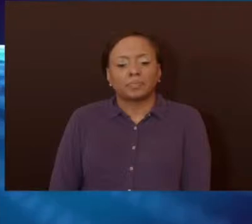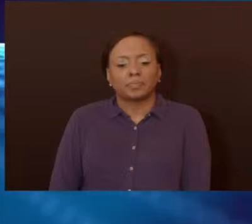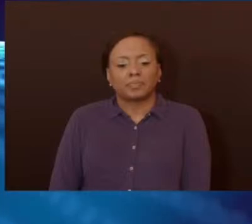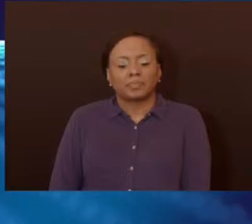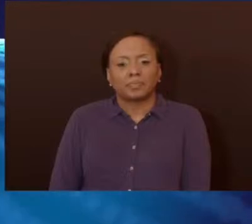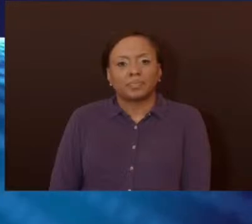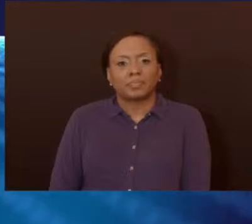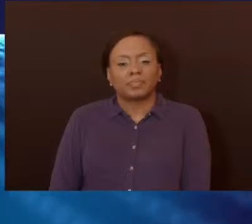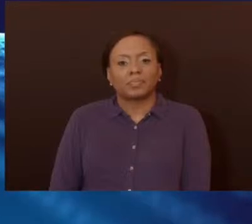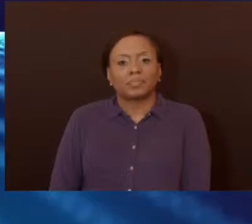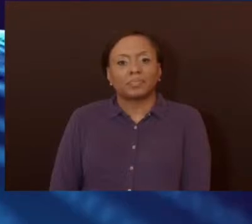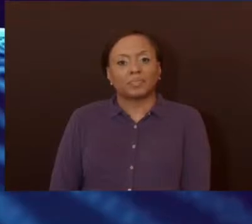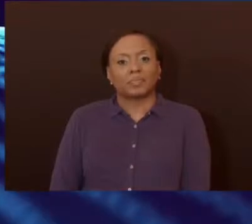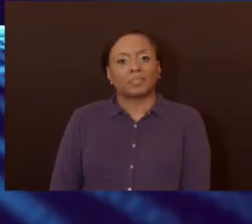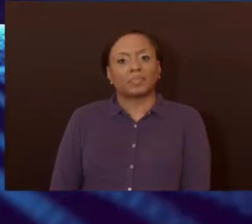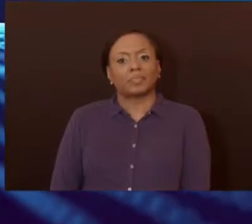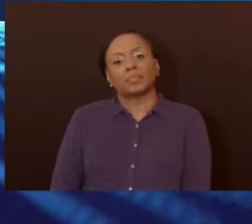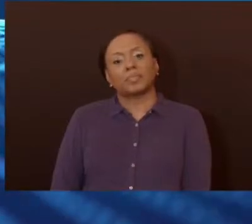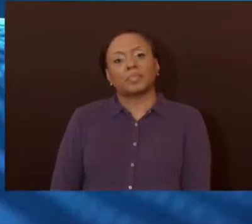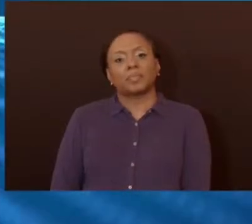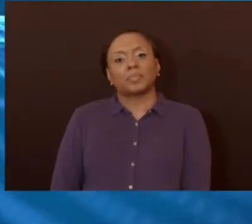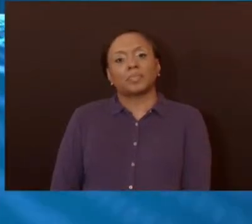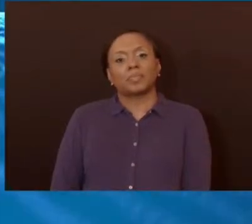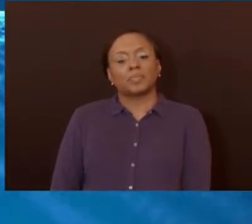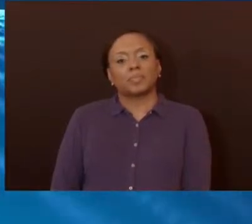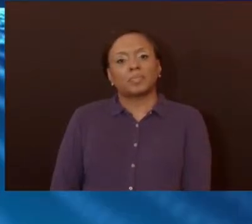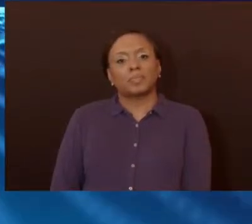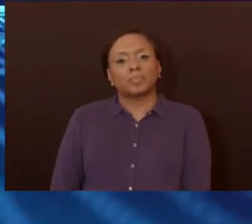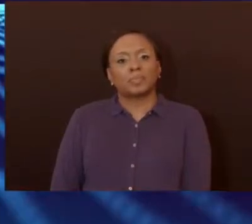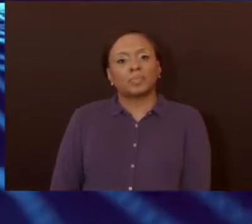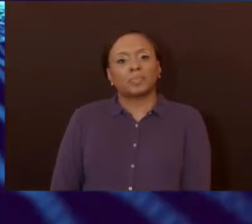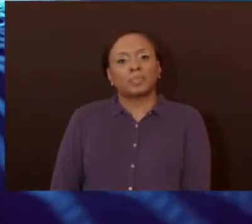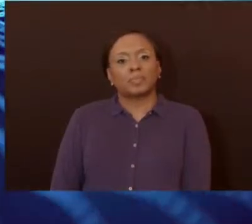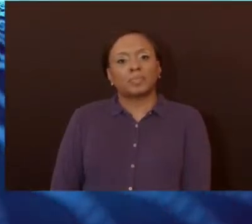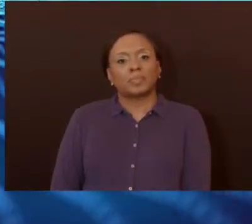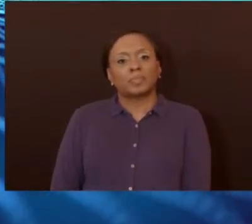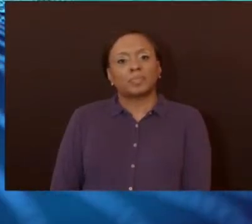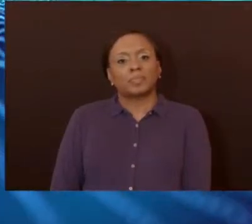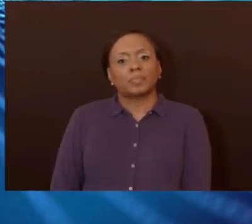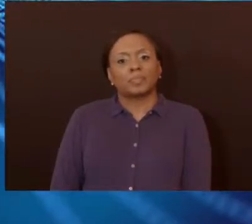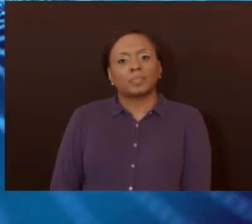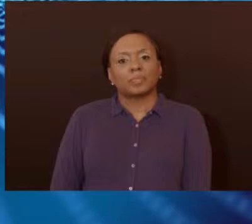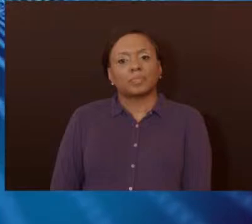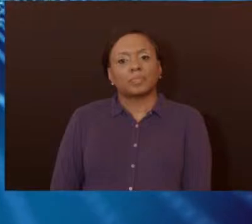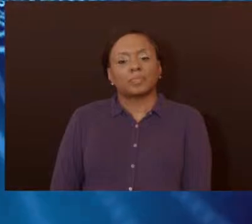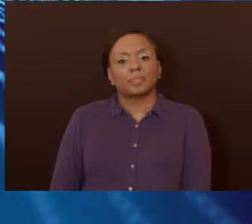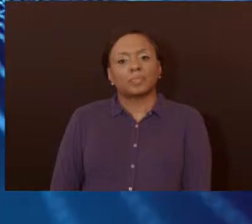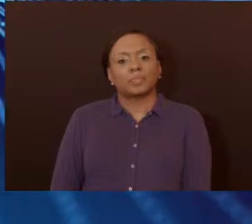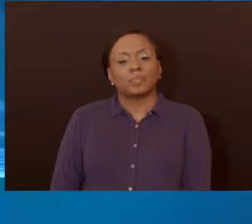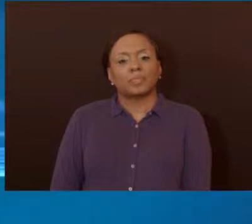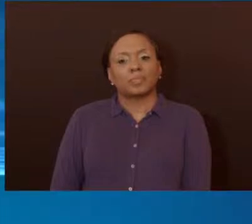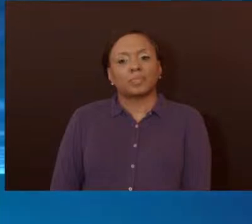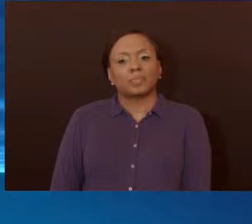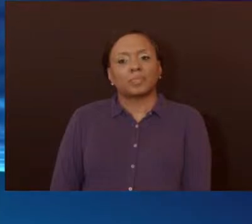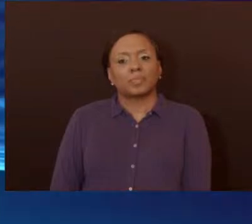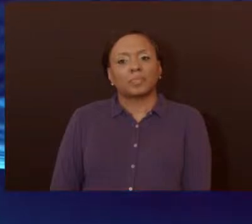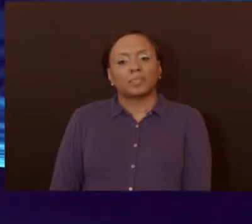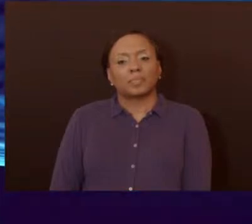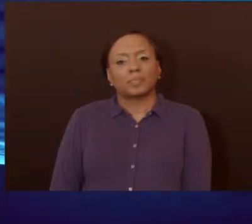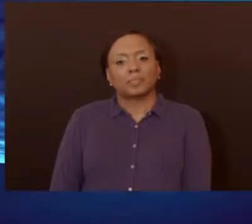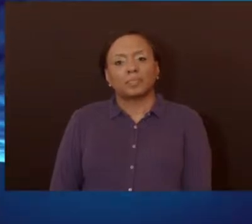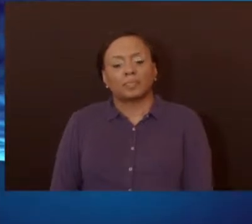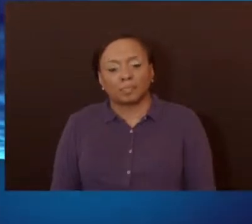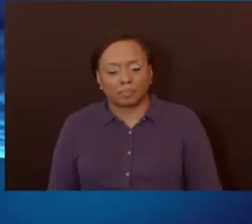that persons are still flouting the regulations, the deterrent factor, I mean, the